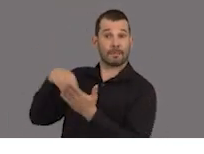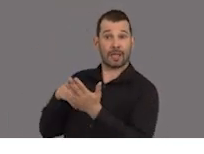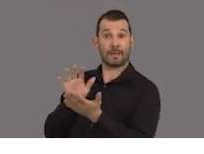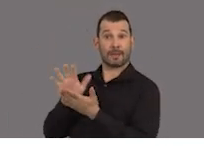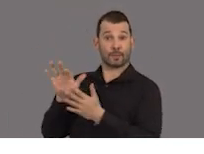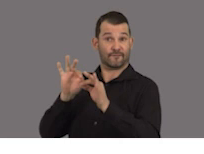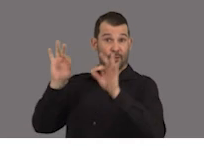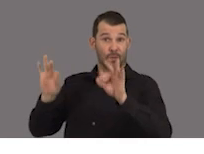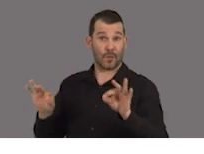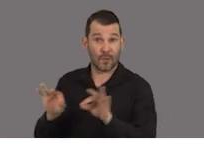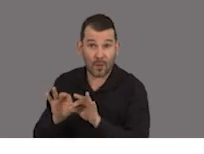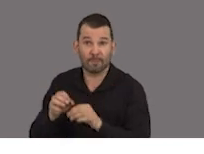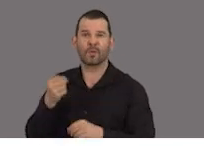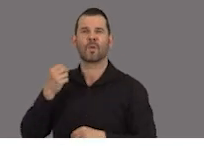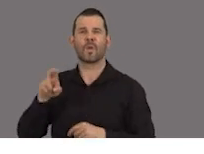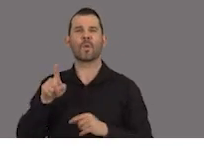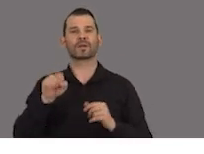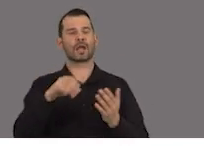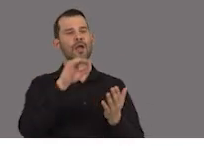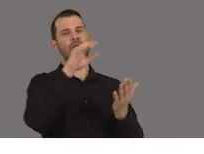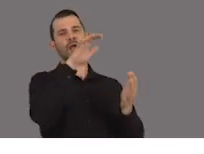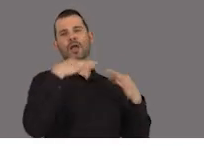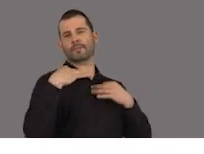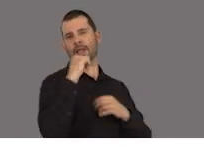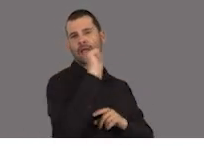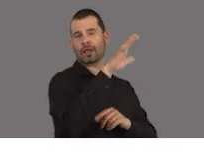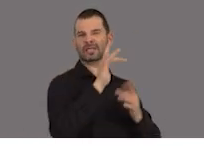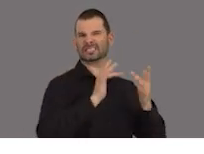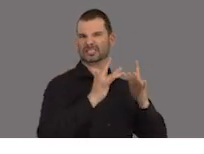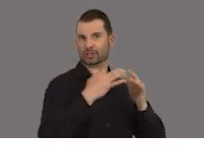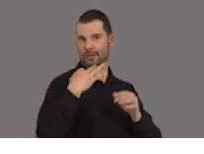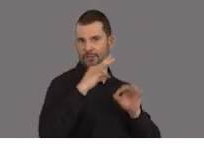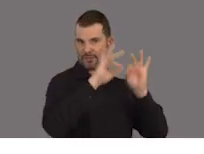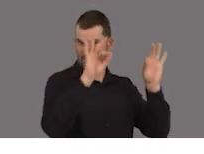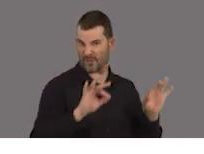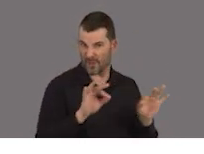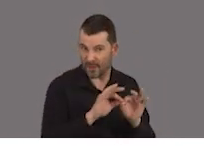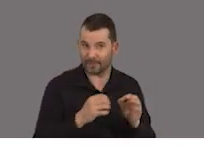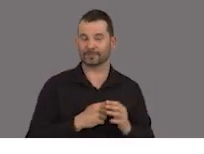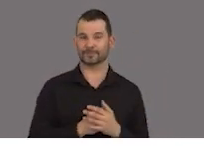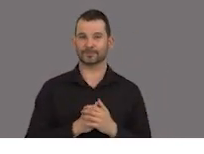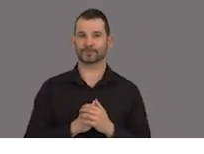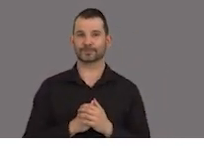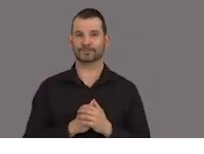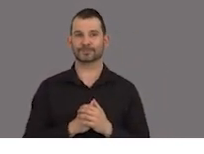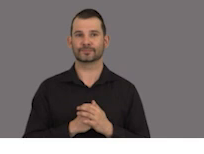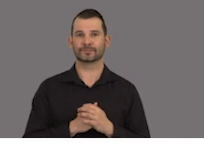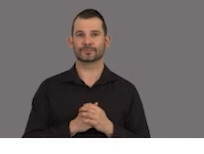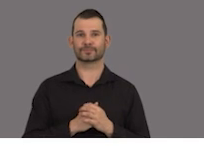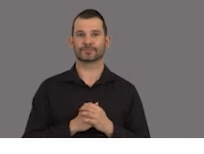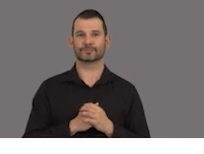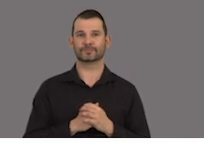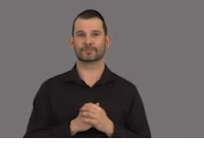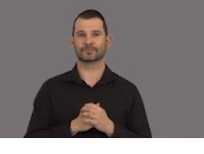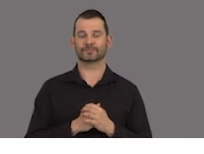application. They can apply with the paper form, or they can apply with the digital application